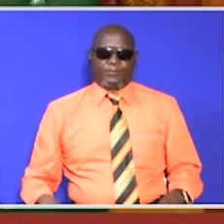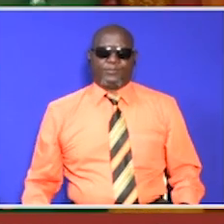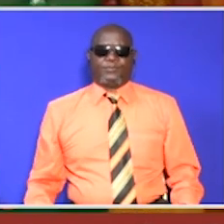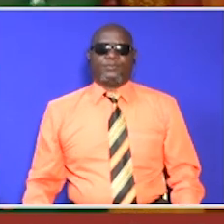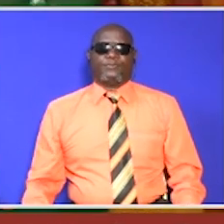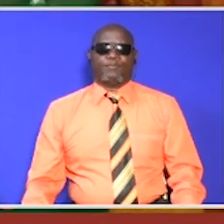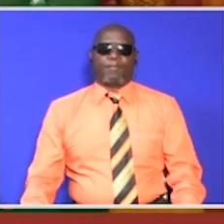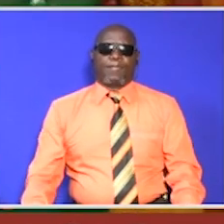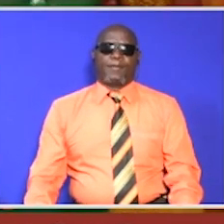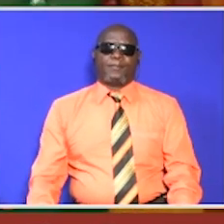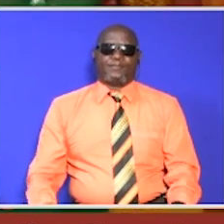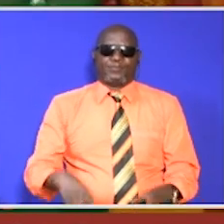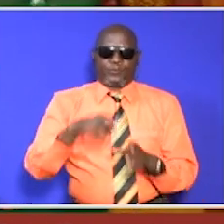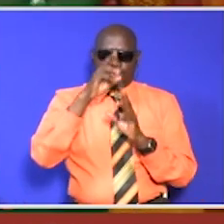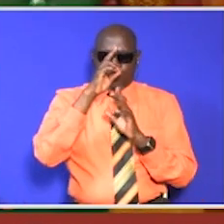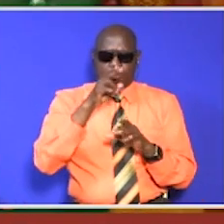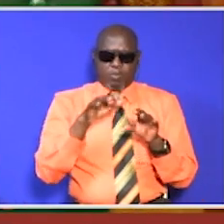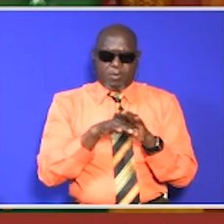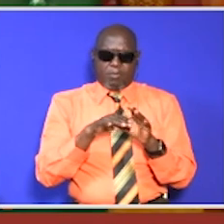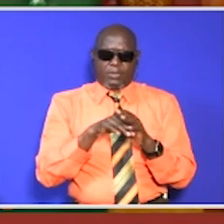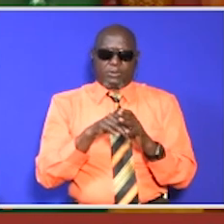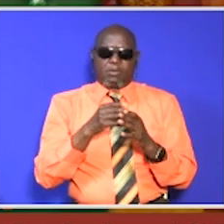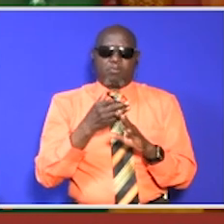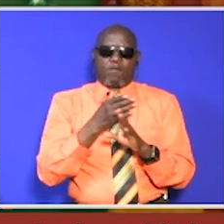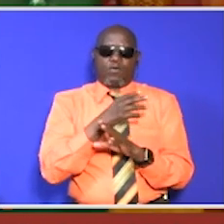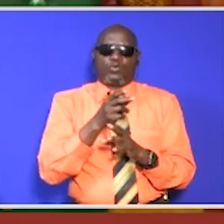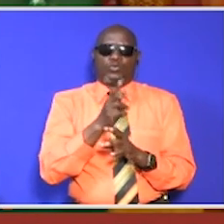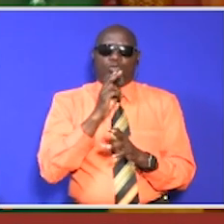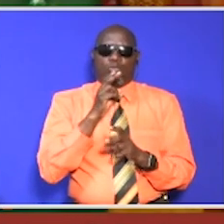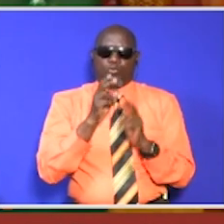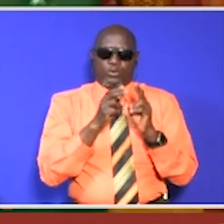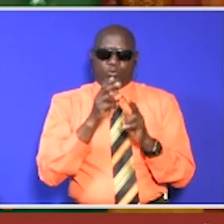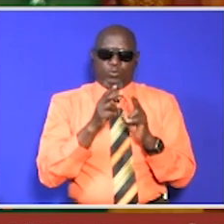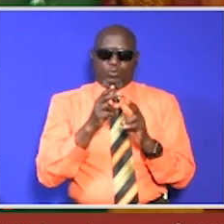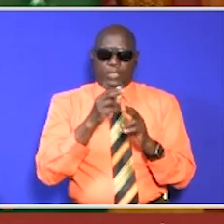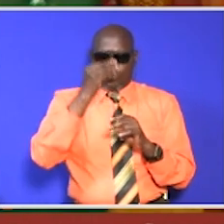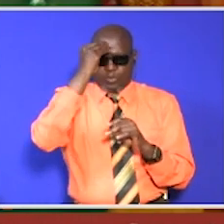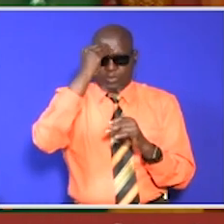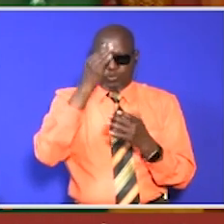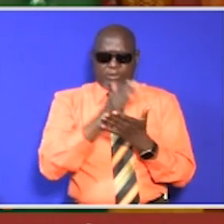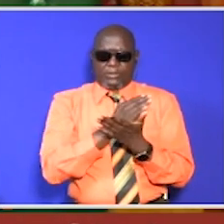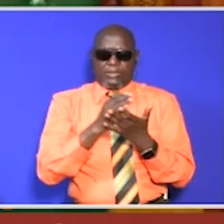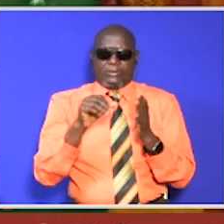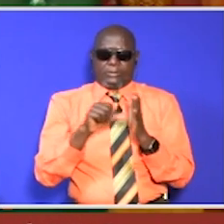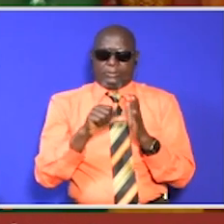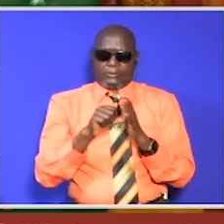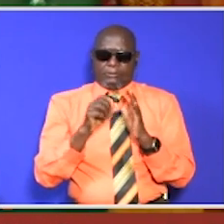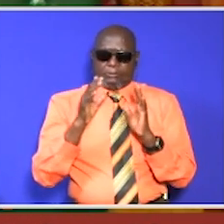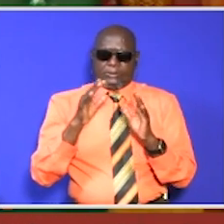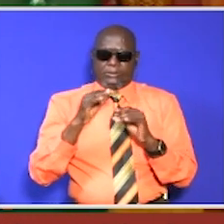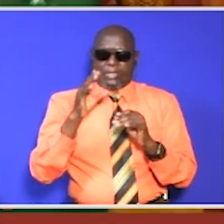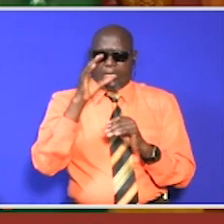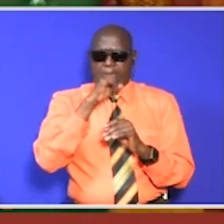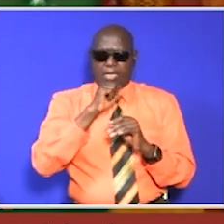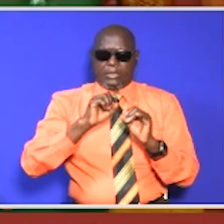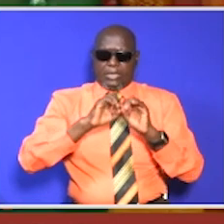Honorable members, by 2022, the education sector was in a crisis, with a lack of clarity in